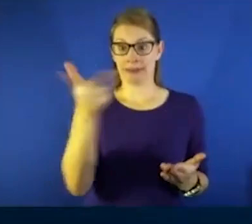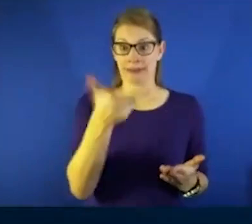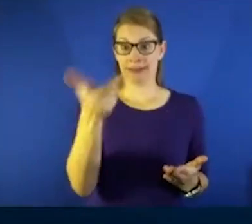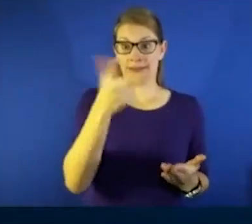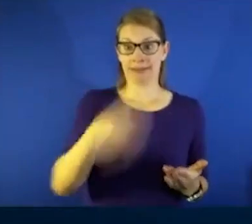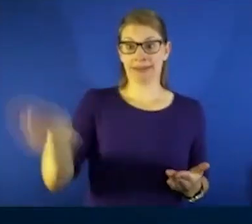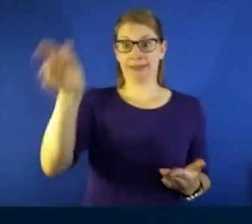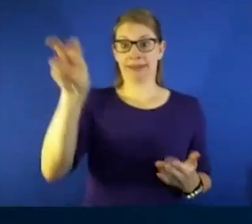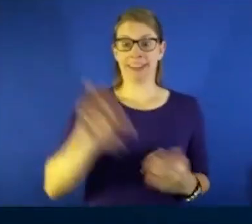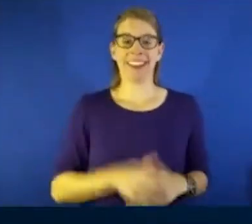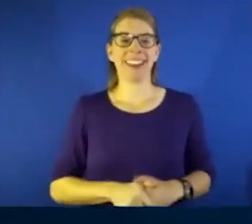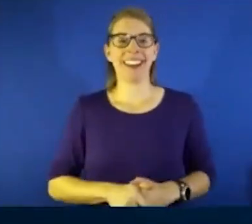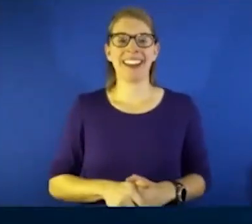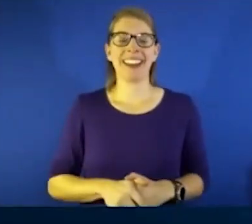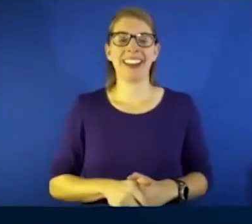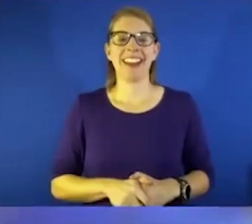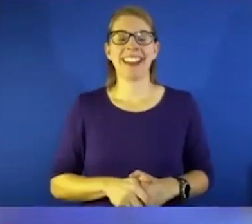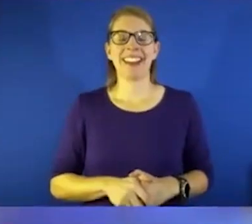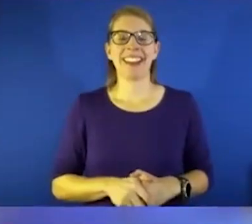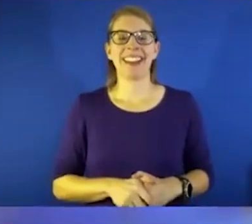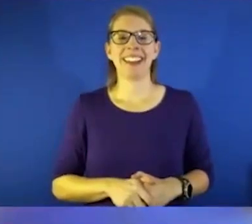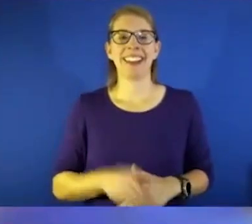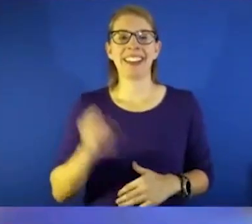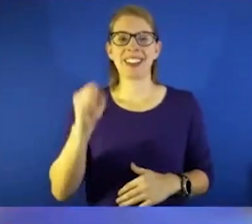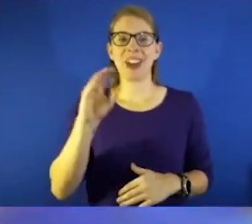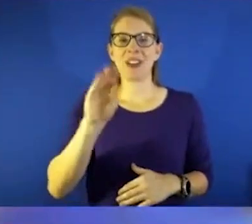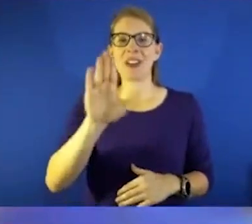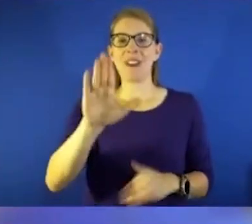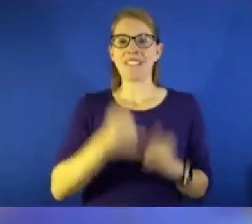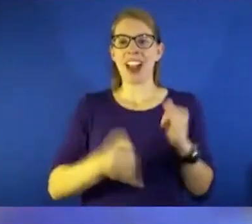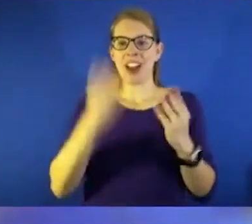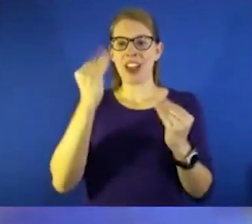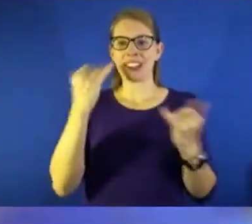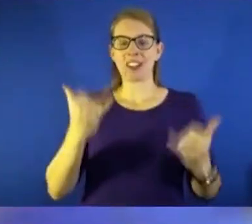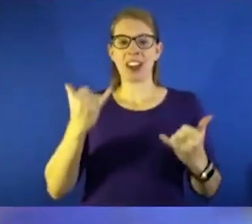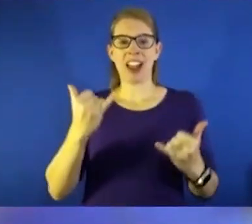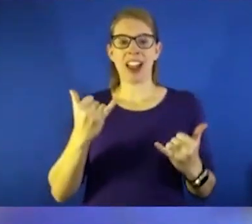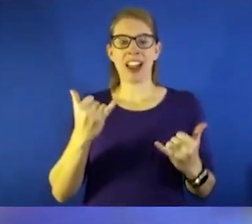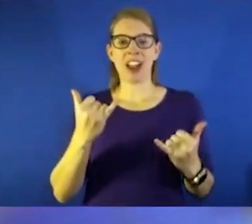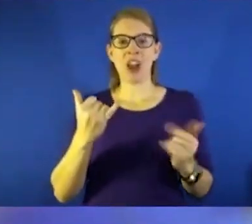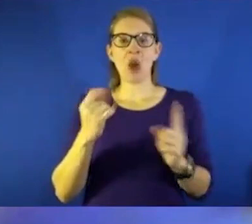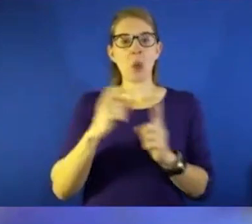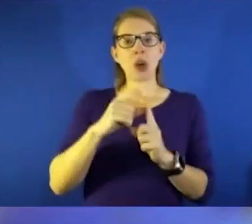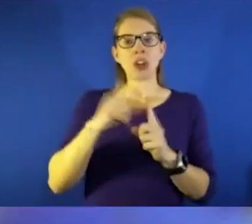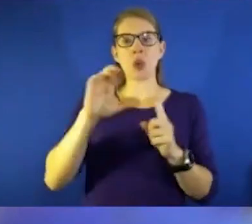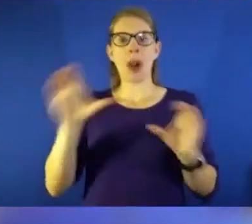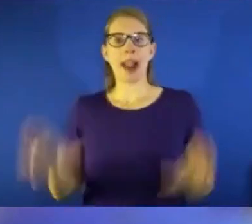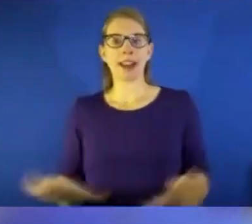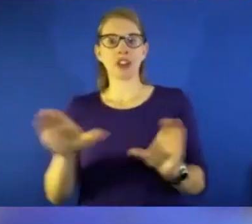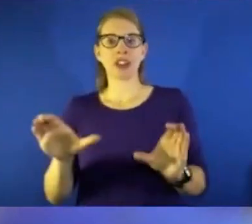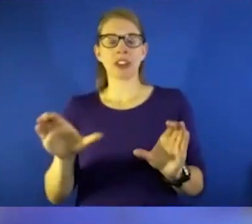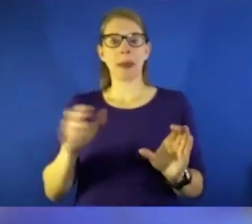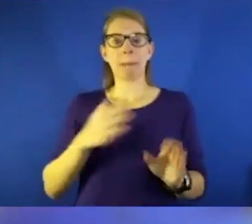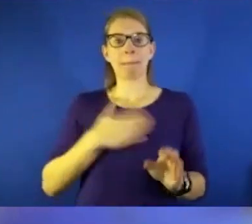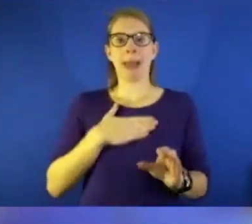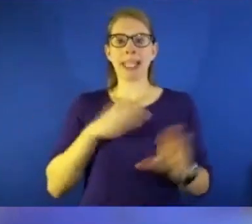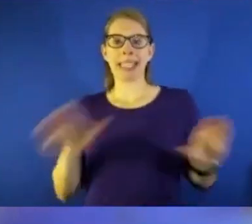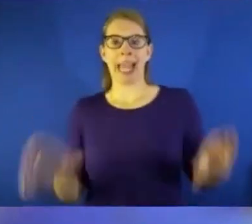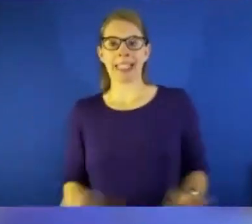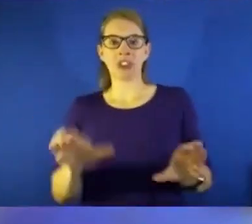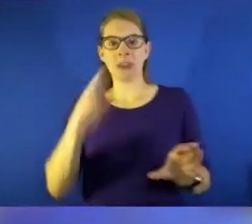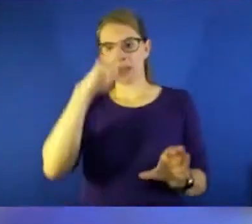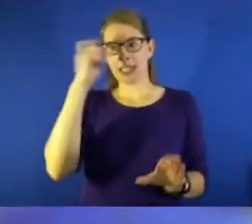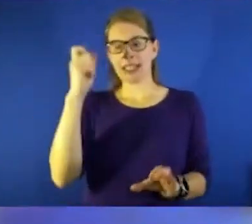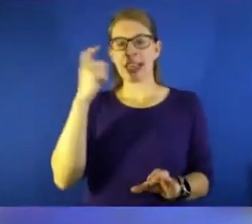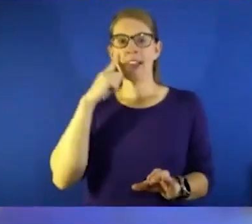Okay. Go, Sonny. So your final thoughts today is coming in words or actions? Mine is an action because I think we're going to talk about the